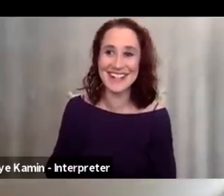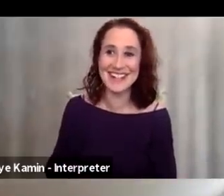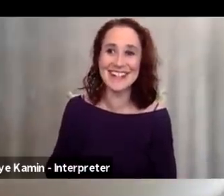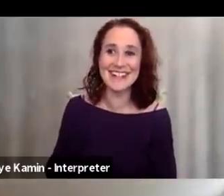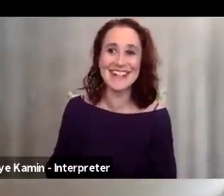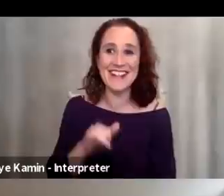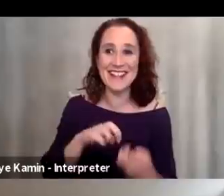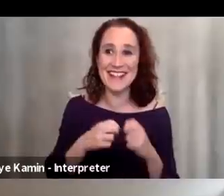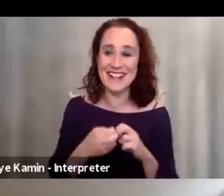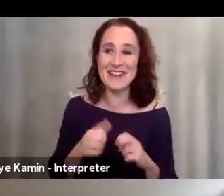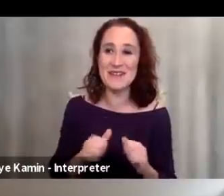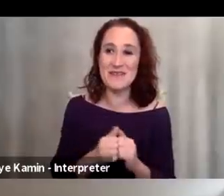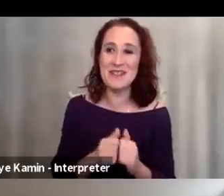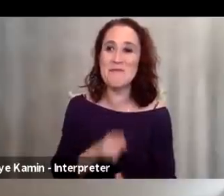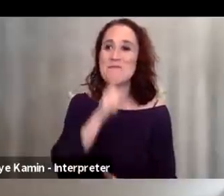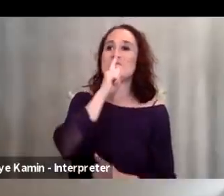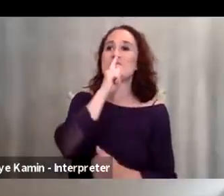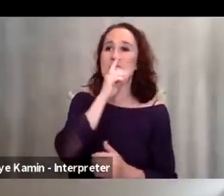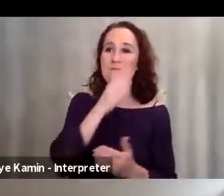That's the problem with muting.